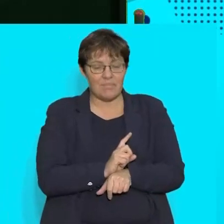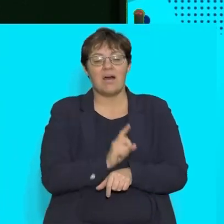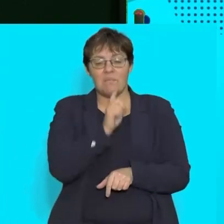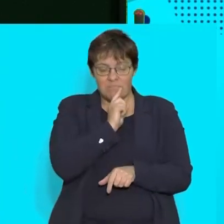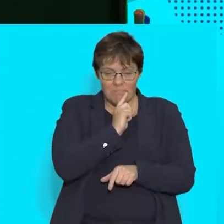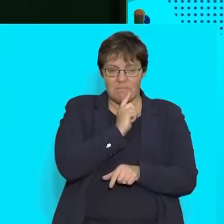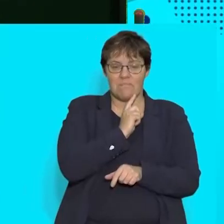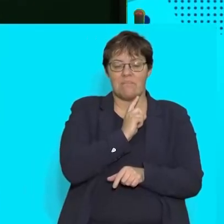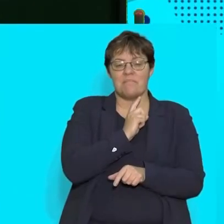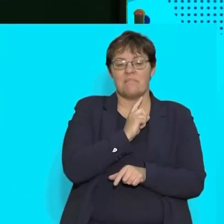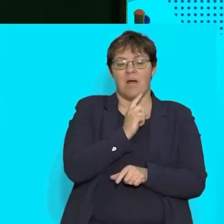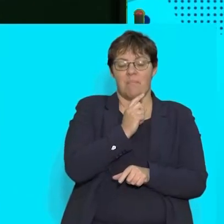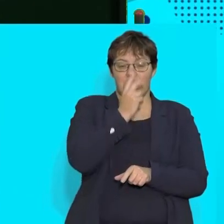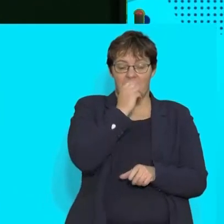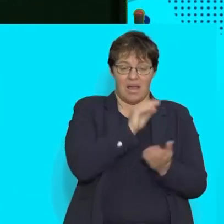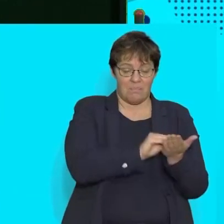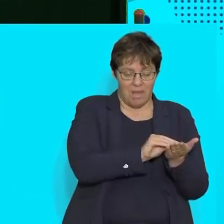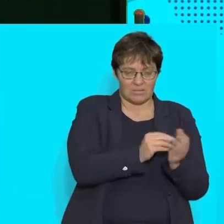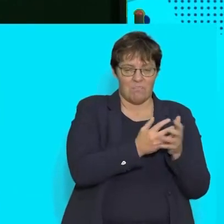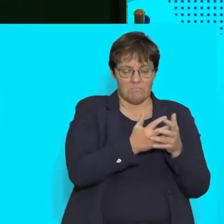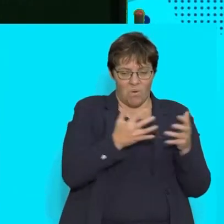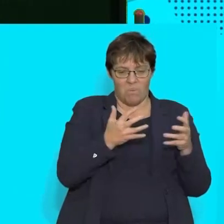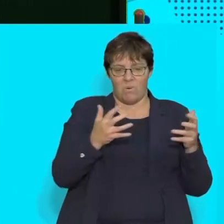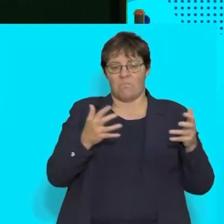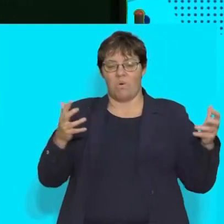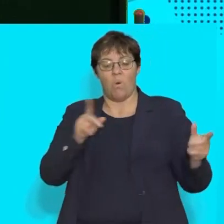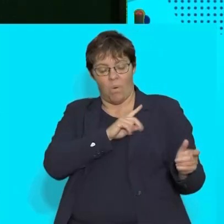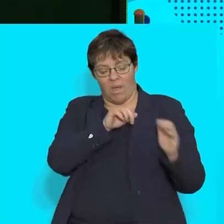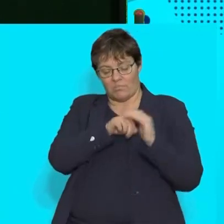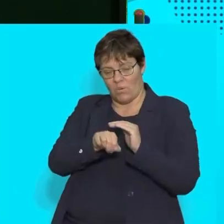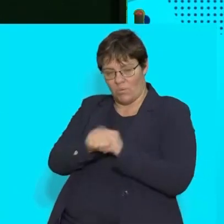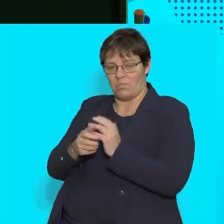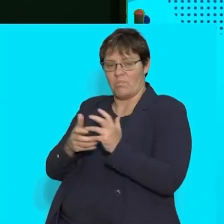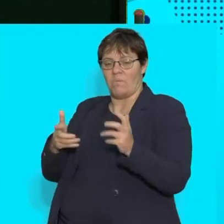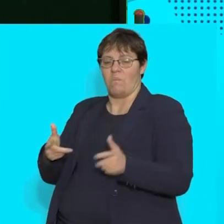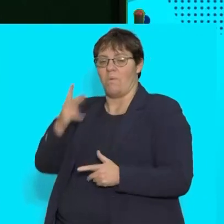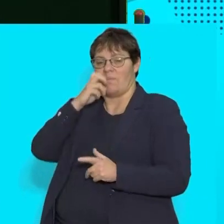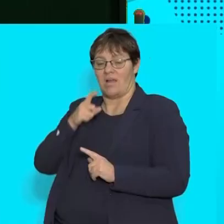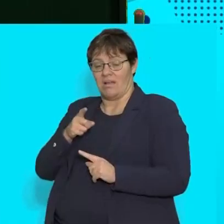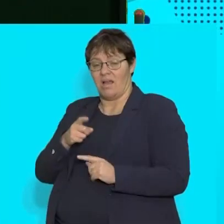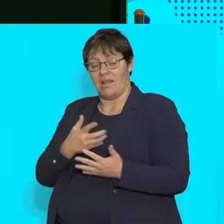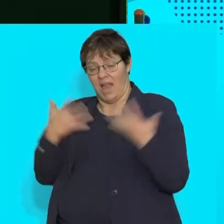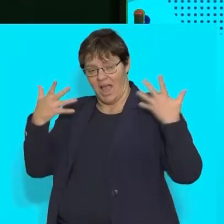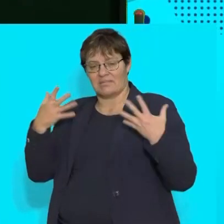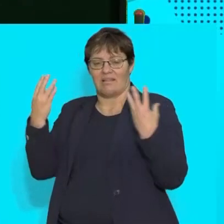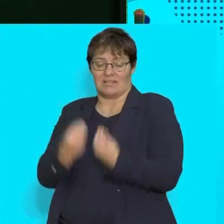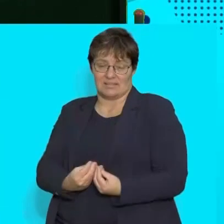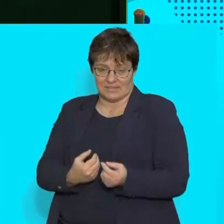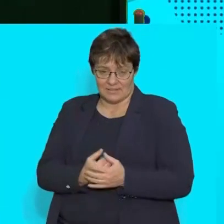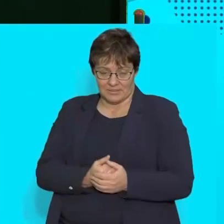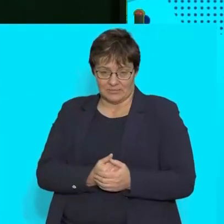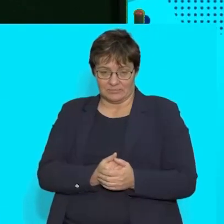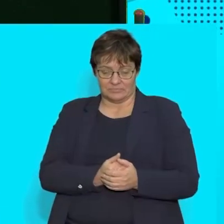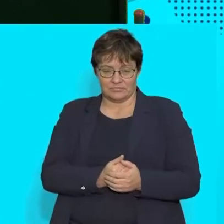increase in the distribution or the frequency of the dark colored mice. Guys, there are many